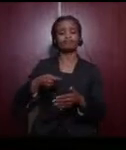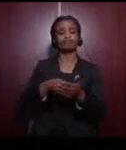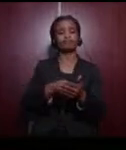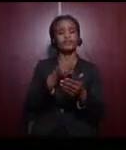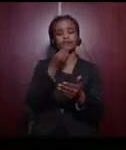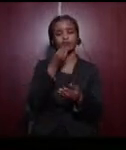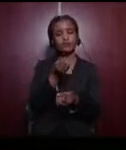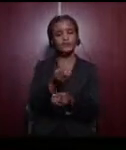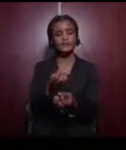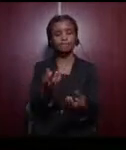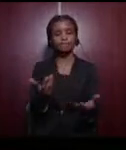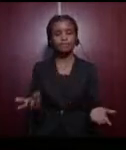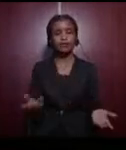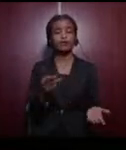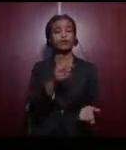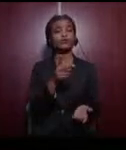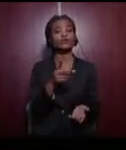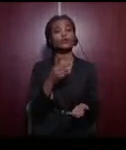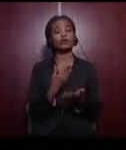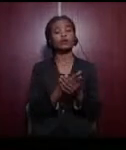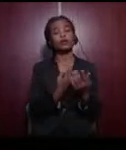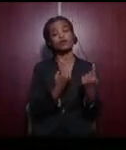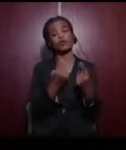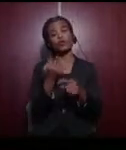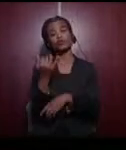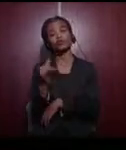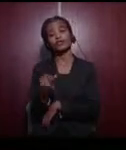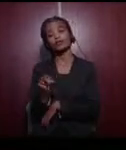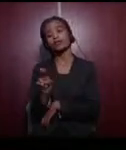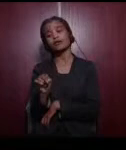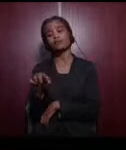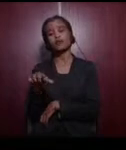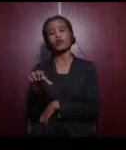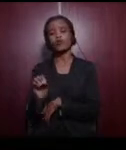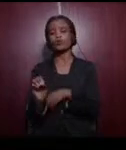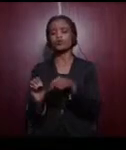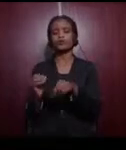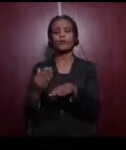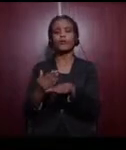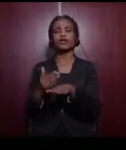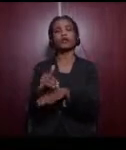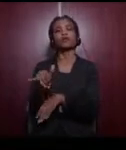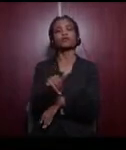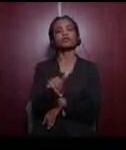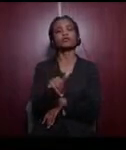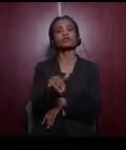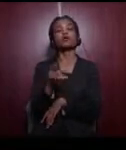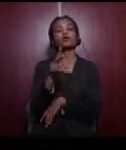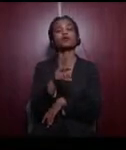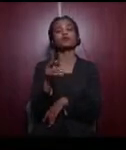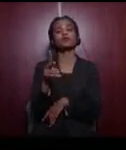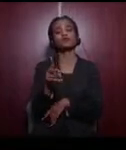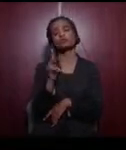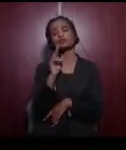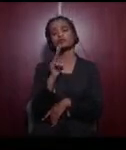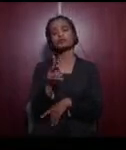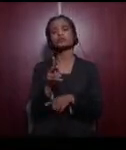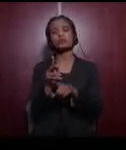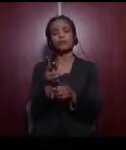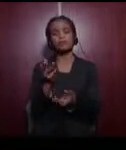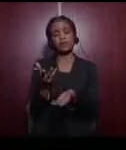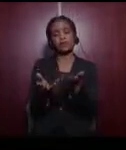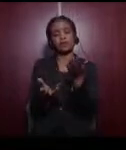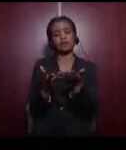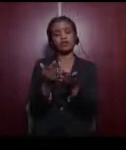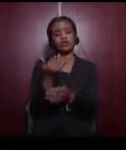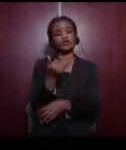tse sebetsang, and then ho sebetsiwe hore okay, if una le batho ba ileng hore this section una le batho ba ikana ba ileng